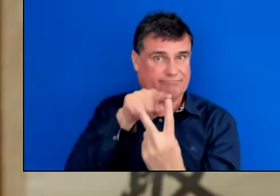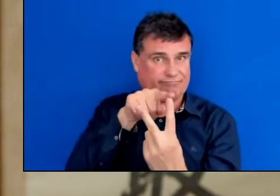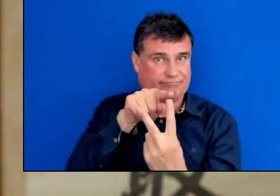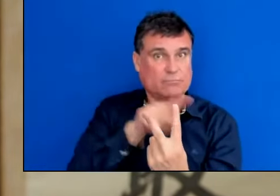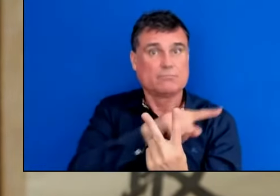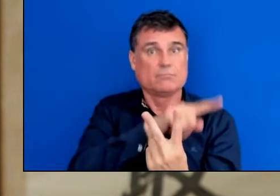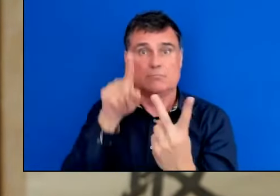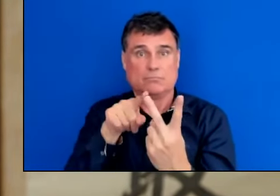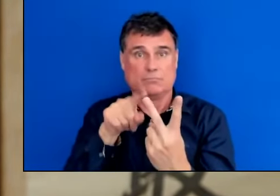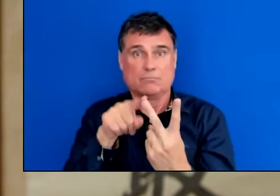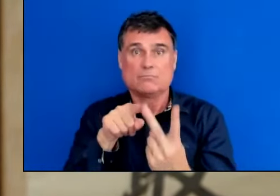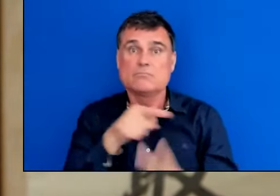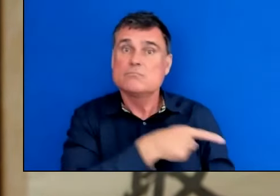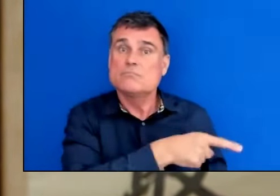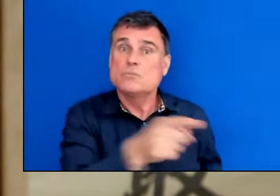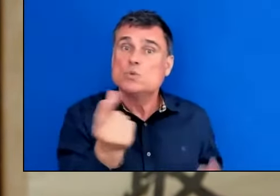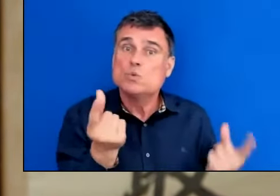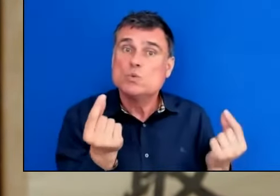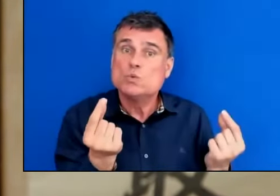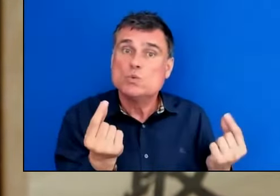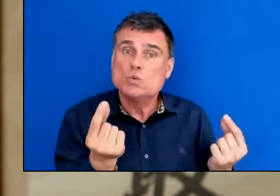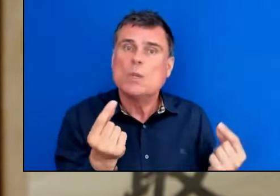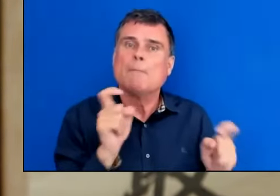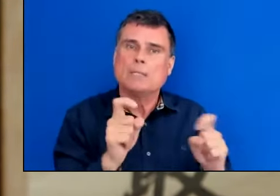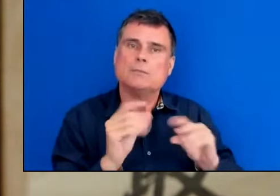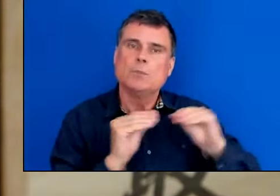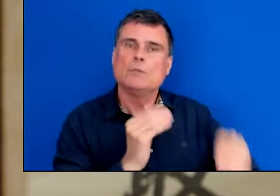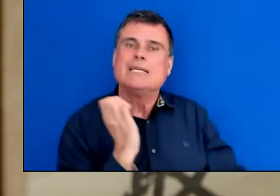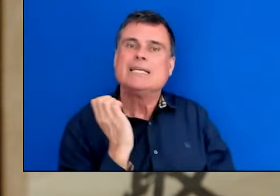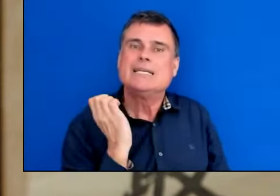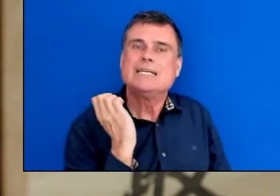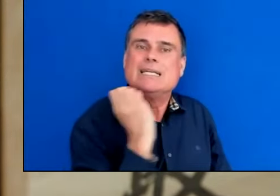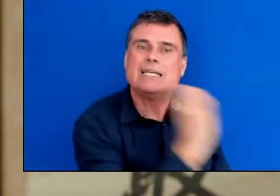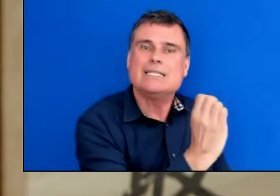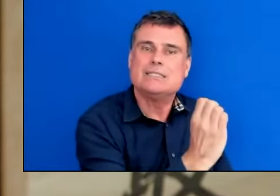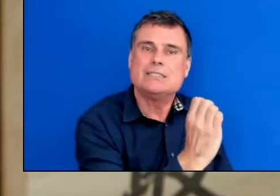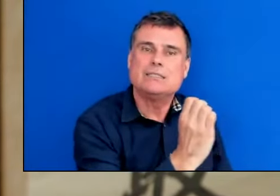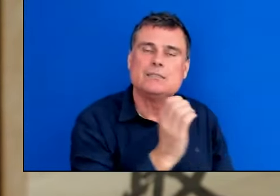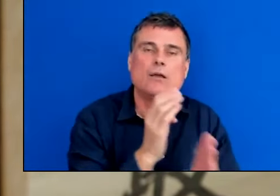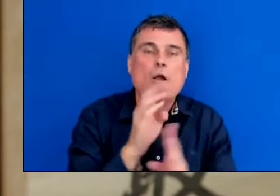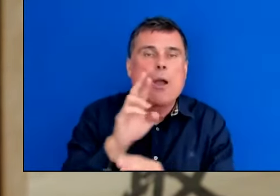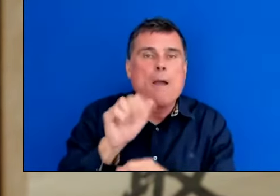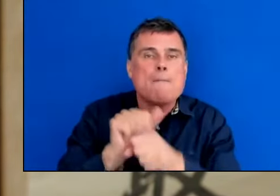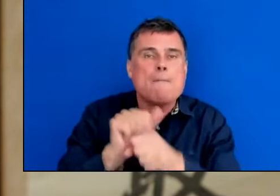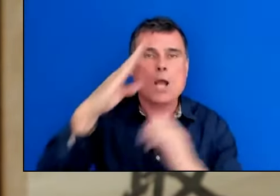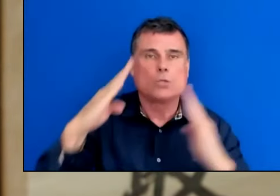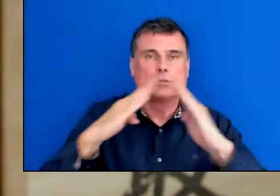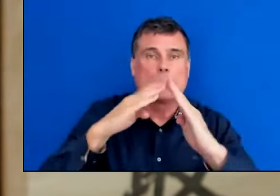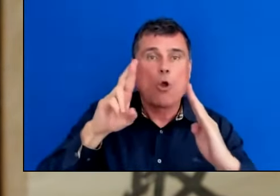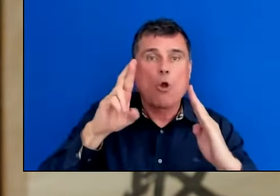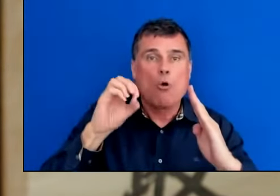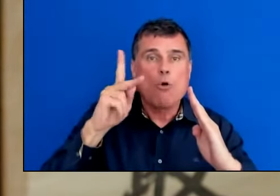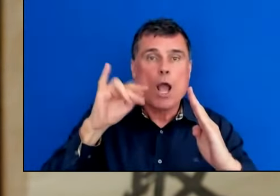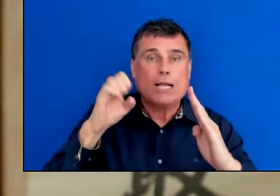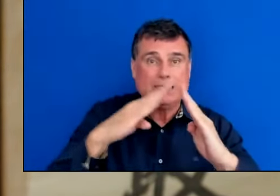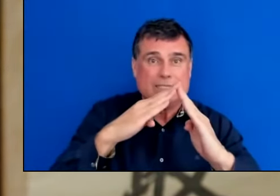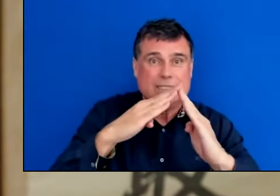was that you must go east of the Rockies. Now, what does that mean? It means